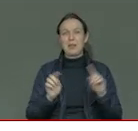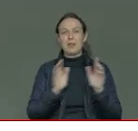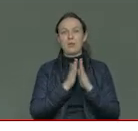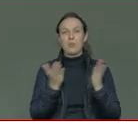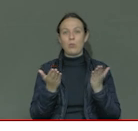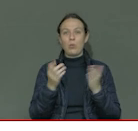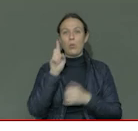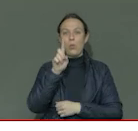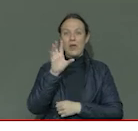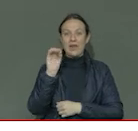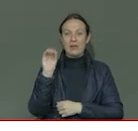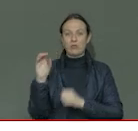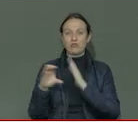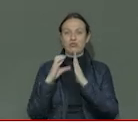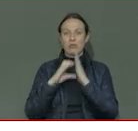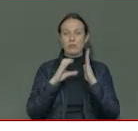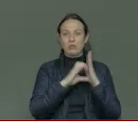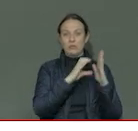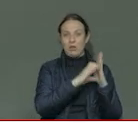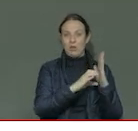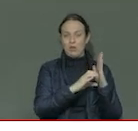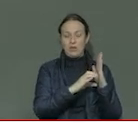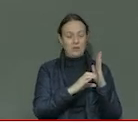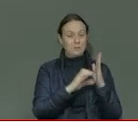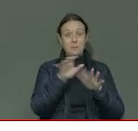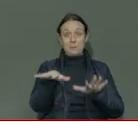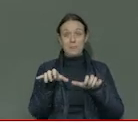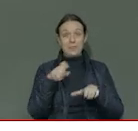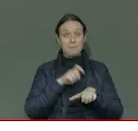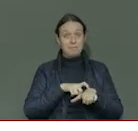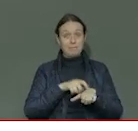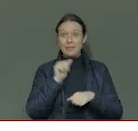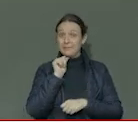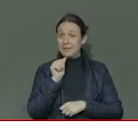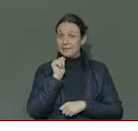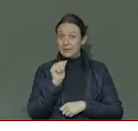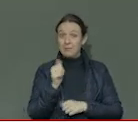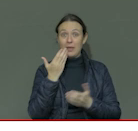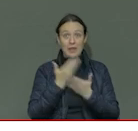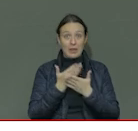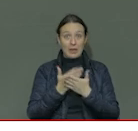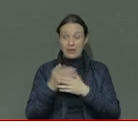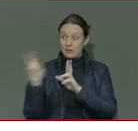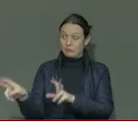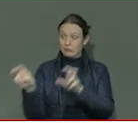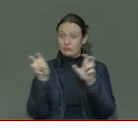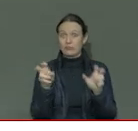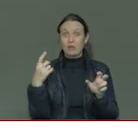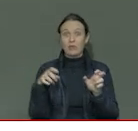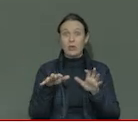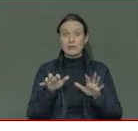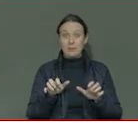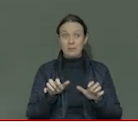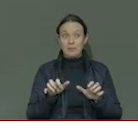100 chapters. They could select an extract from anywhere. Guys, another thing I want to tell you about, the audio